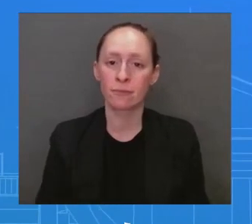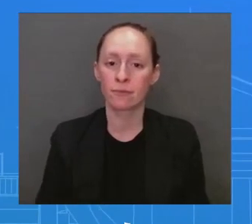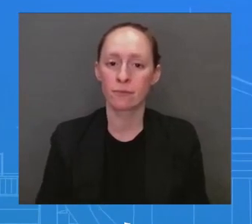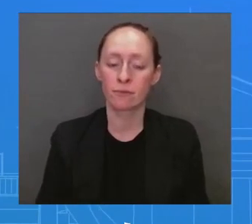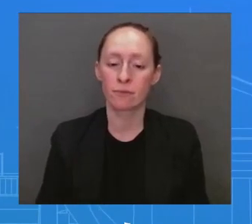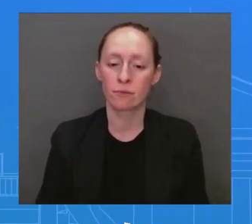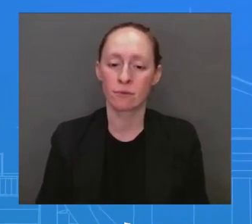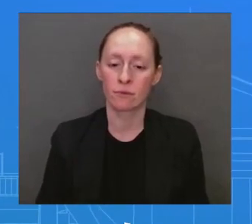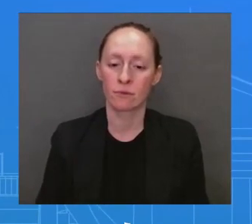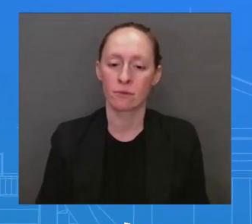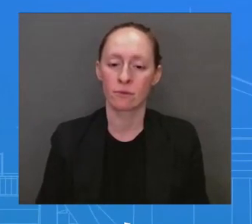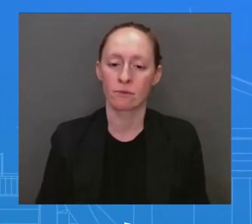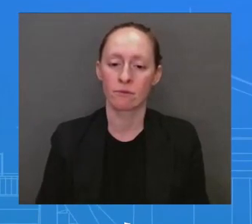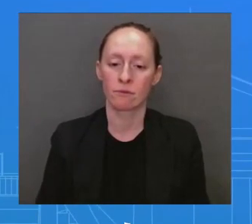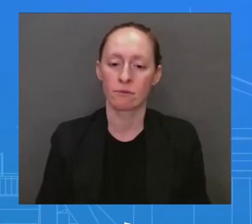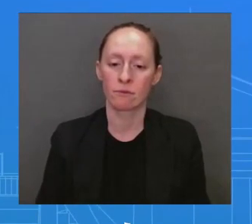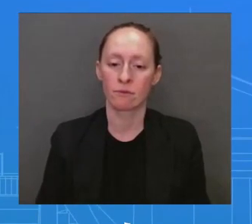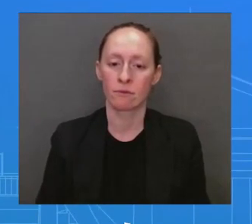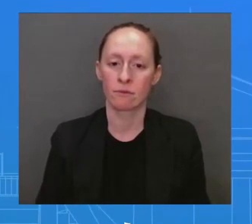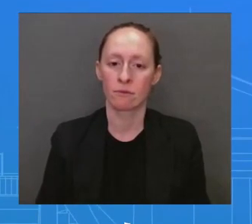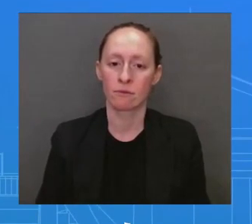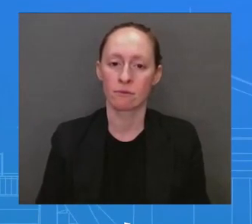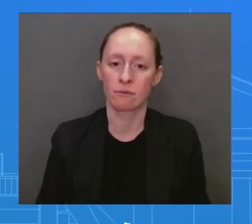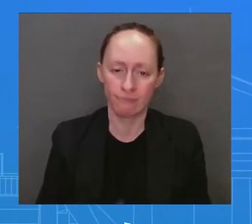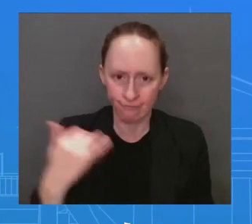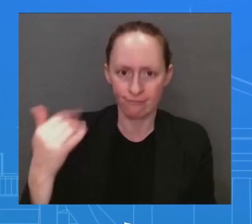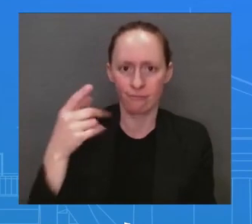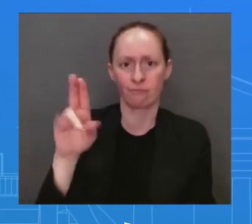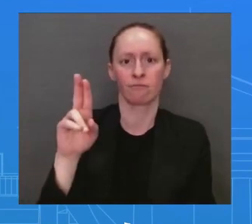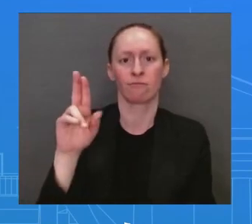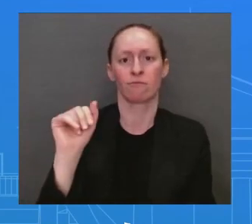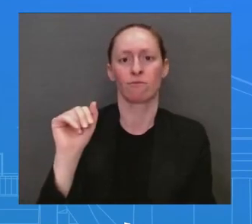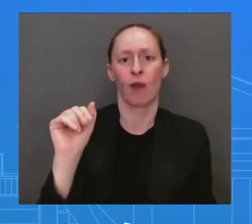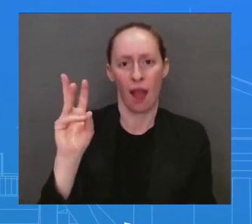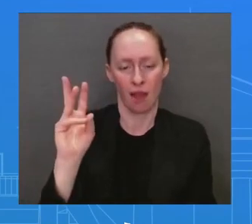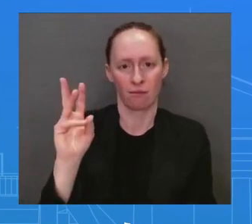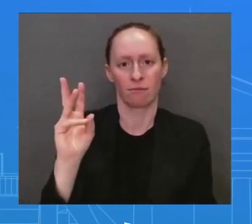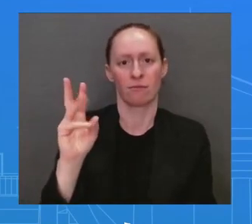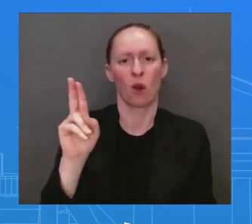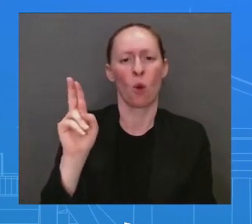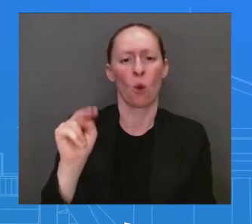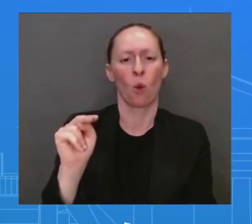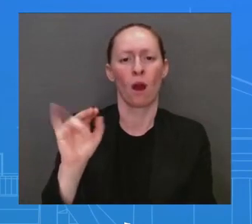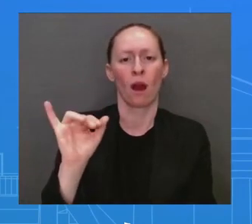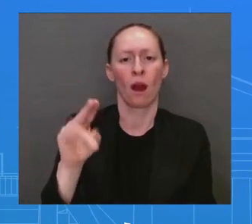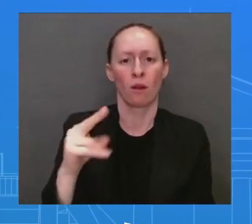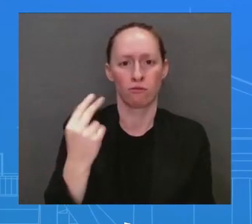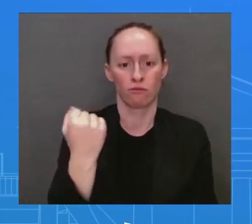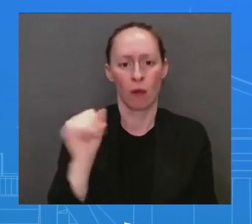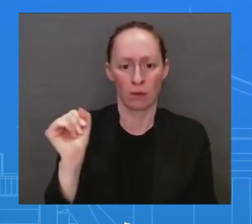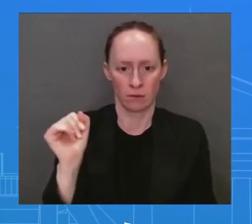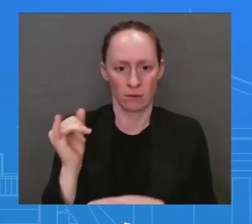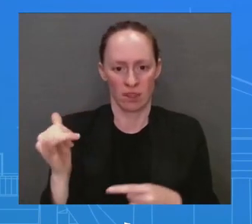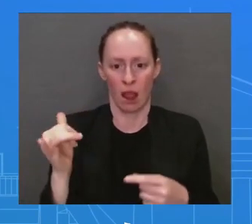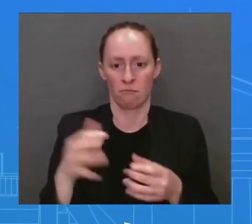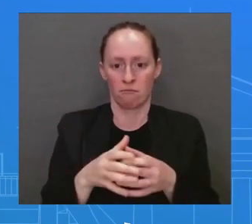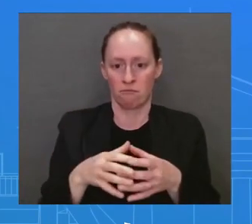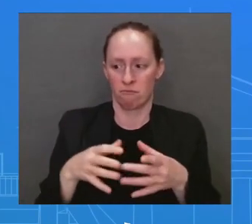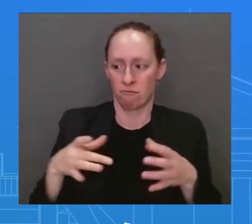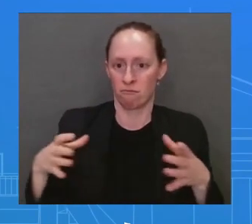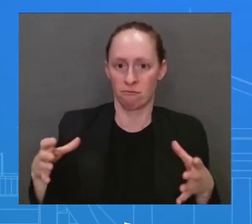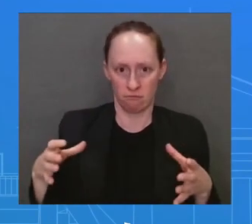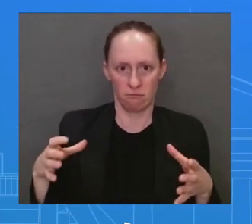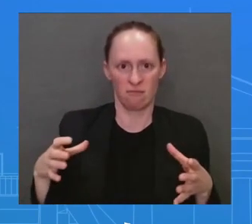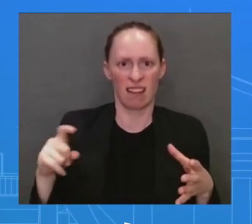strike, obviously you had 5,000 workers walk off the plant in Texas today. The strike is in the sixth week, and you had Ford laying off workers in Michigan